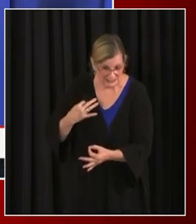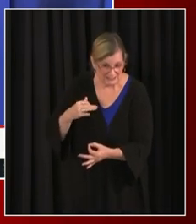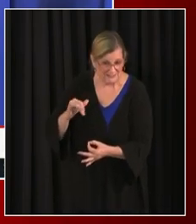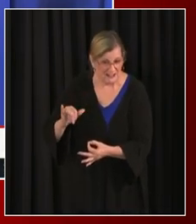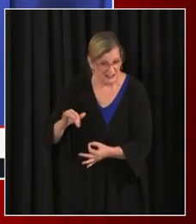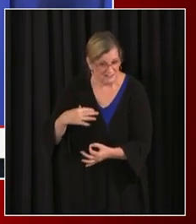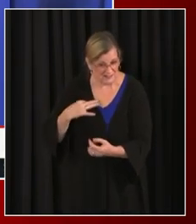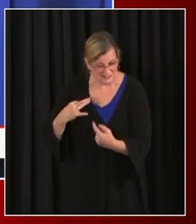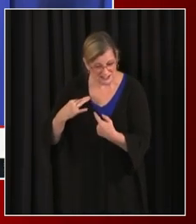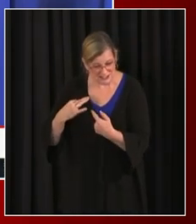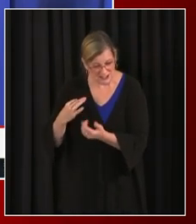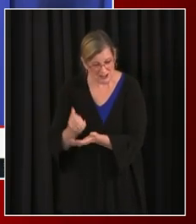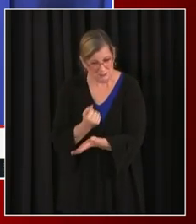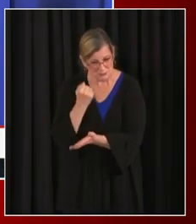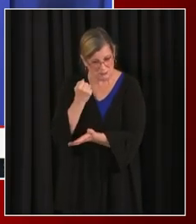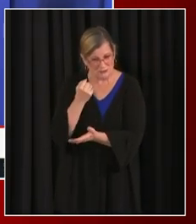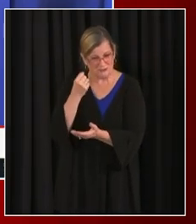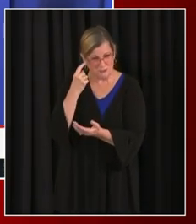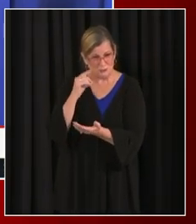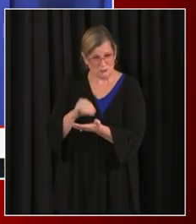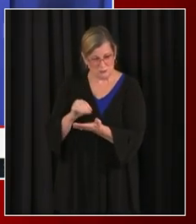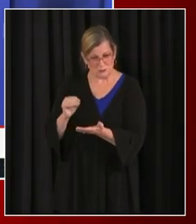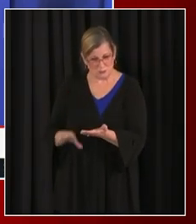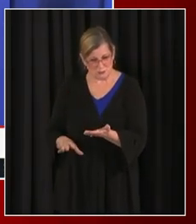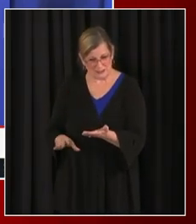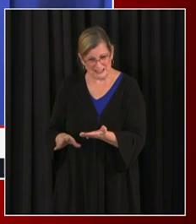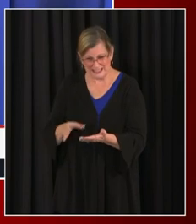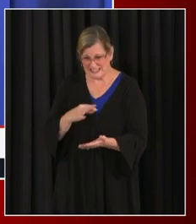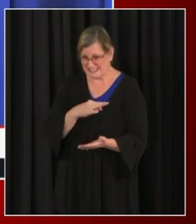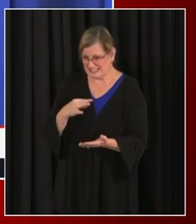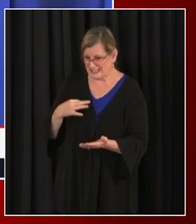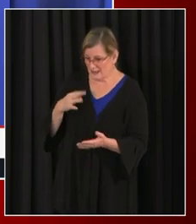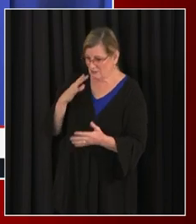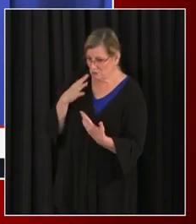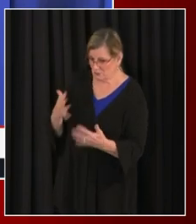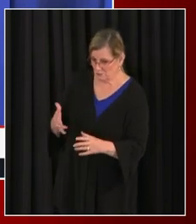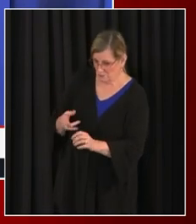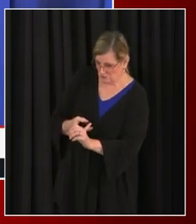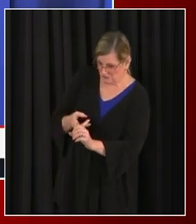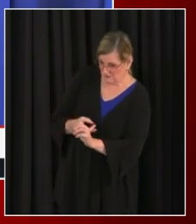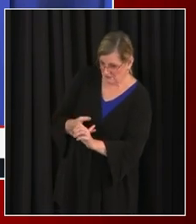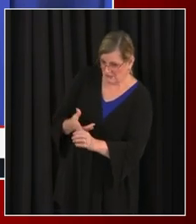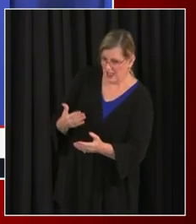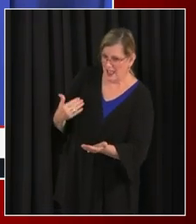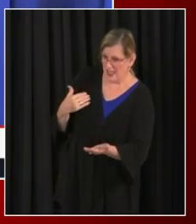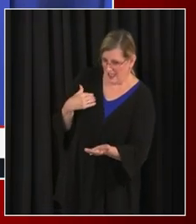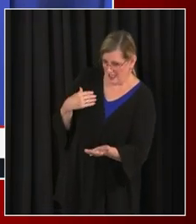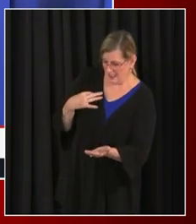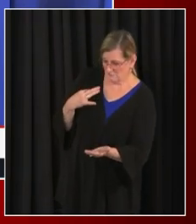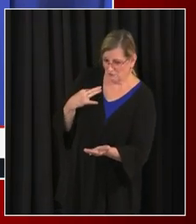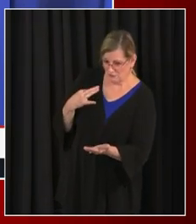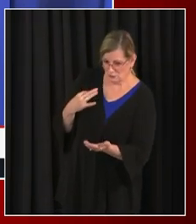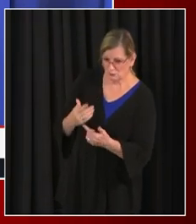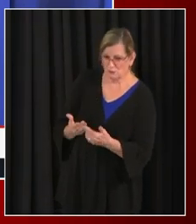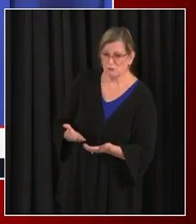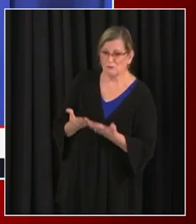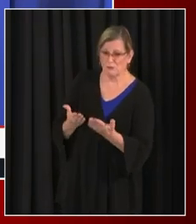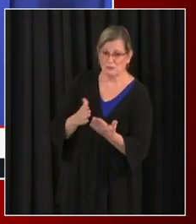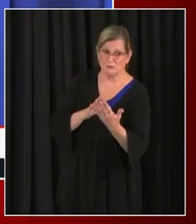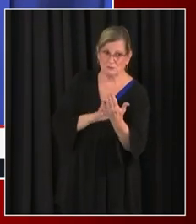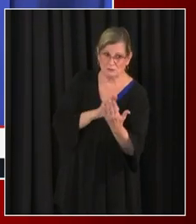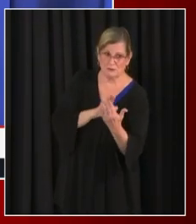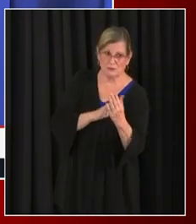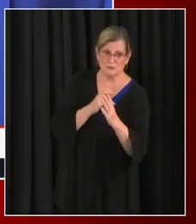volunteer opportunity for students, and then staff that are participating have volunteered to provide in-person services to